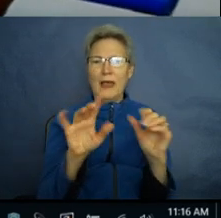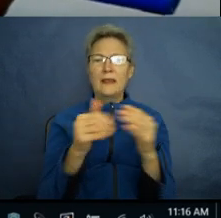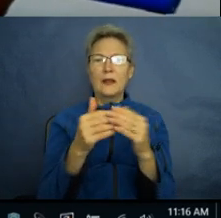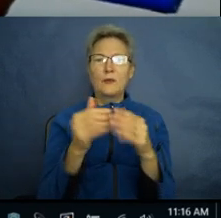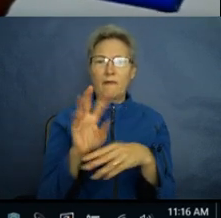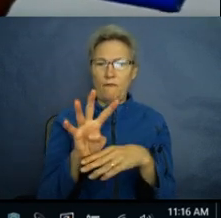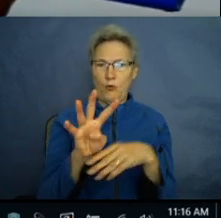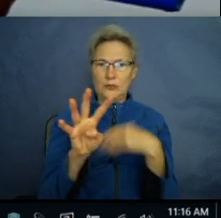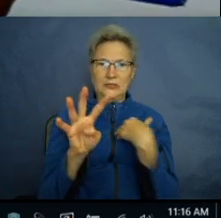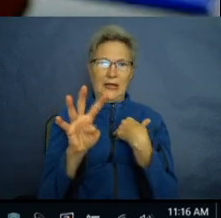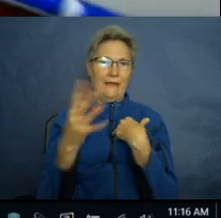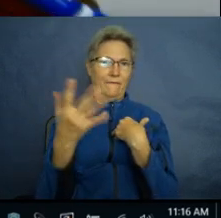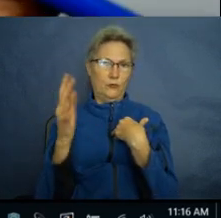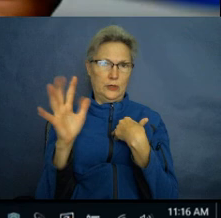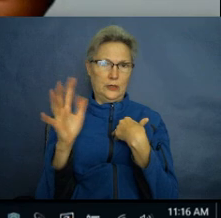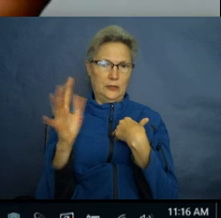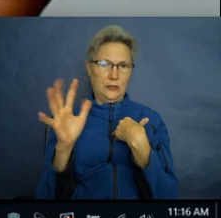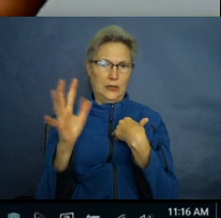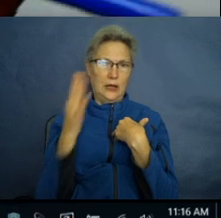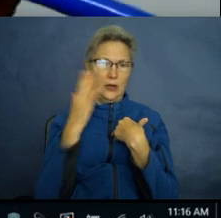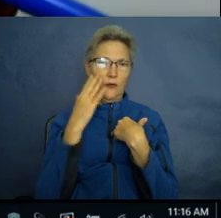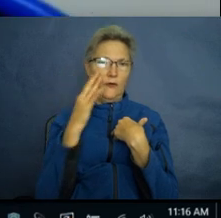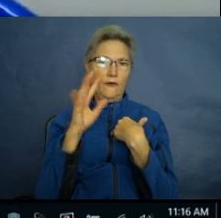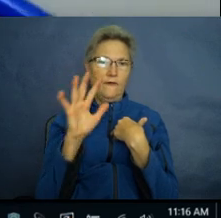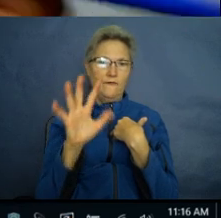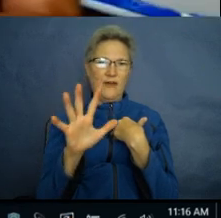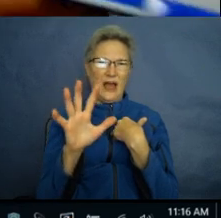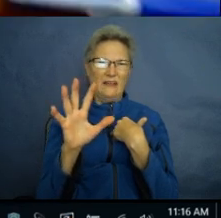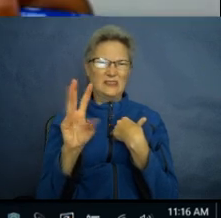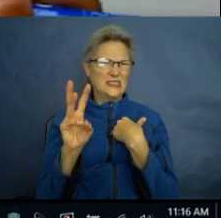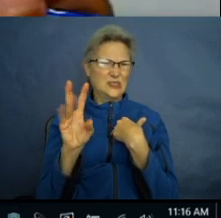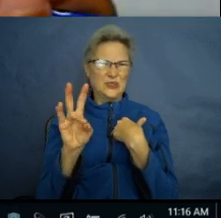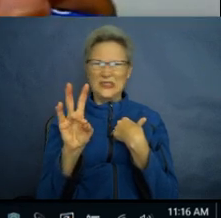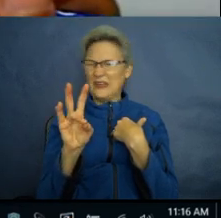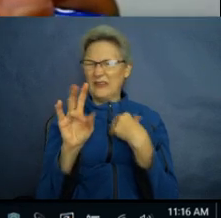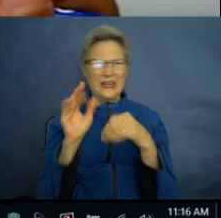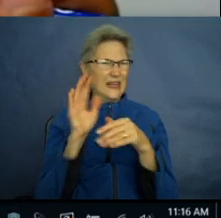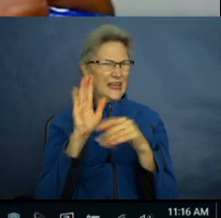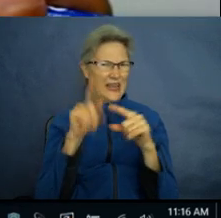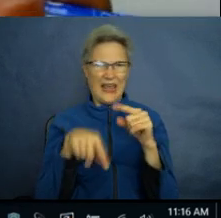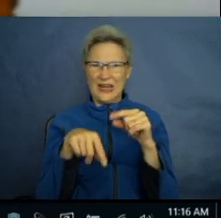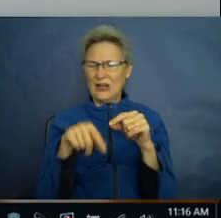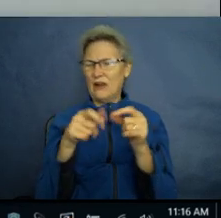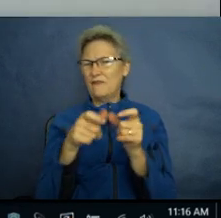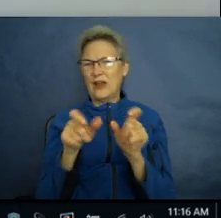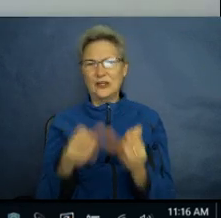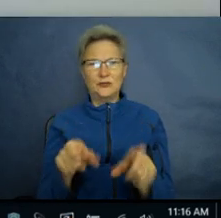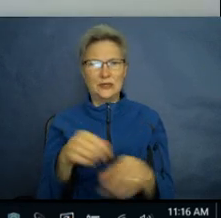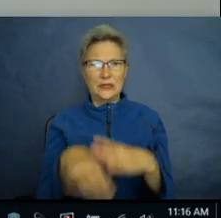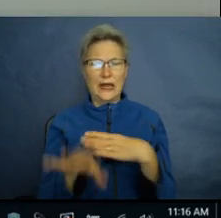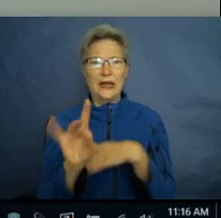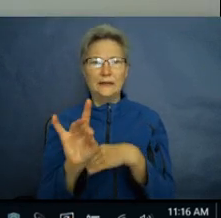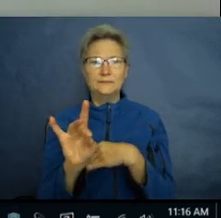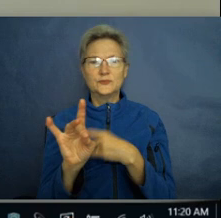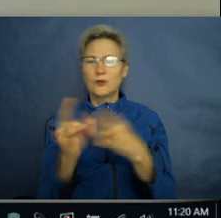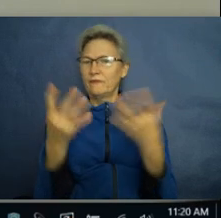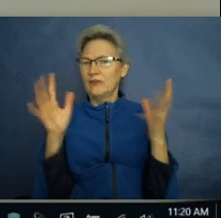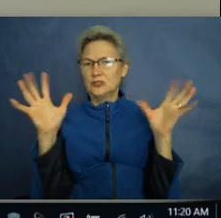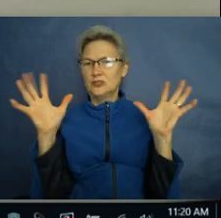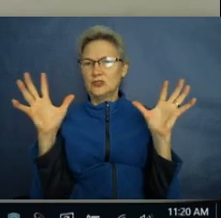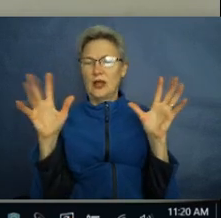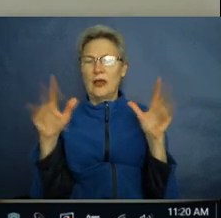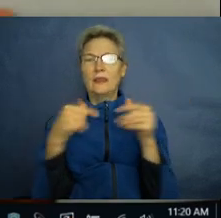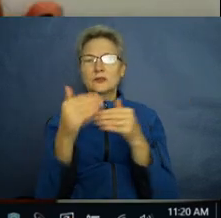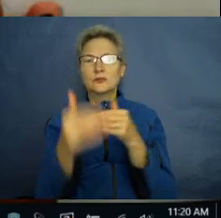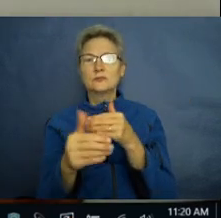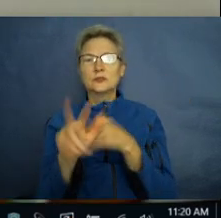which I've already got here. And I know that 5, 6, or 7 are not factors of 8. So I'm all finished here. All right, and